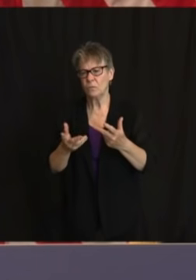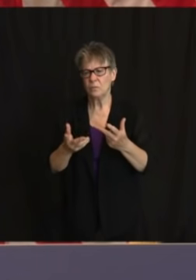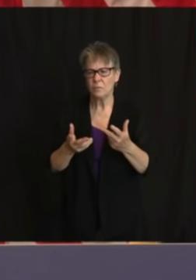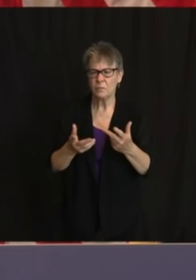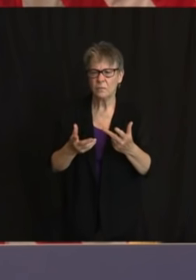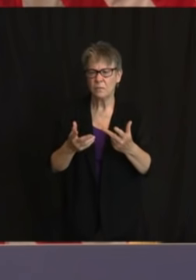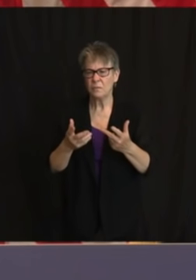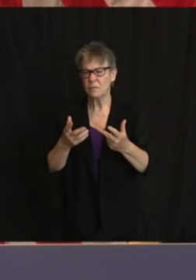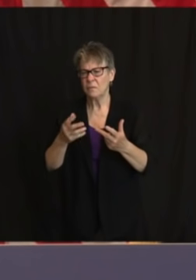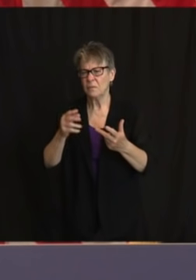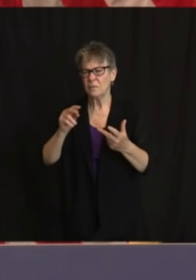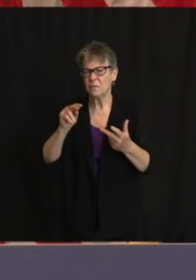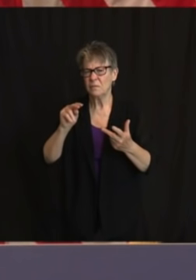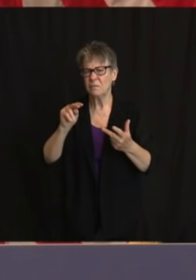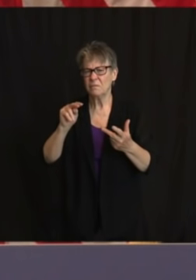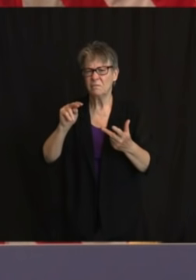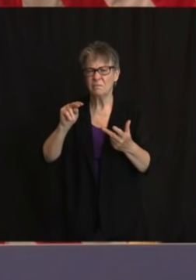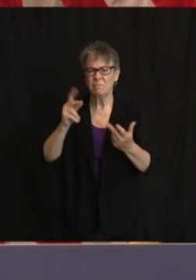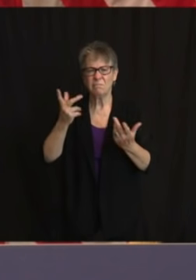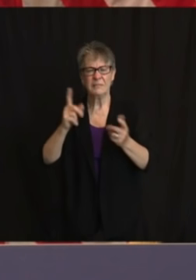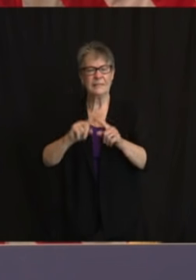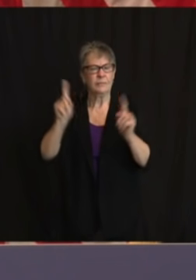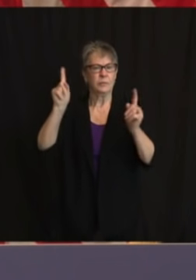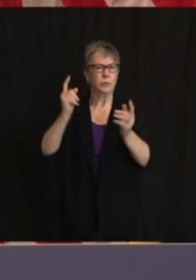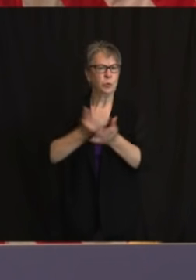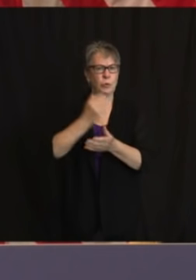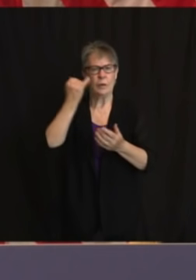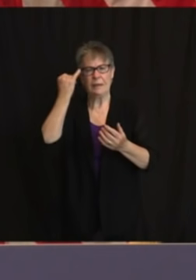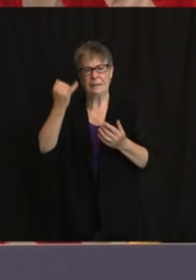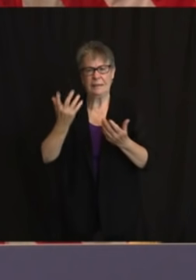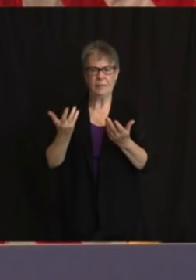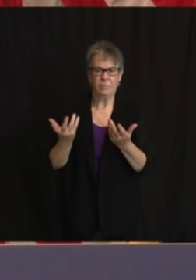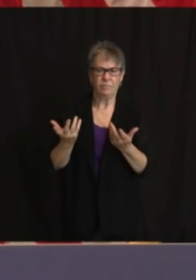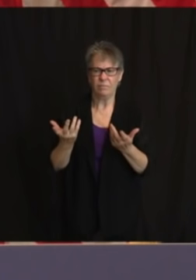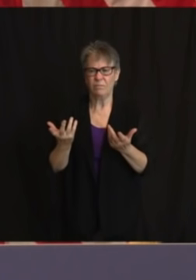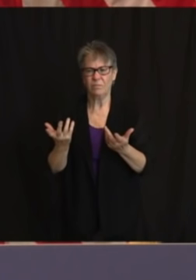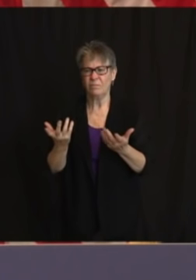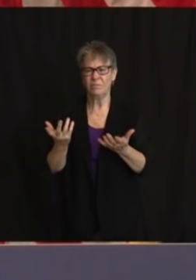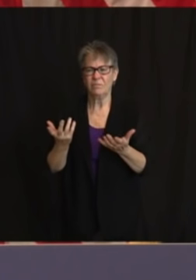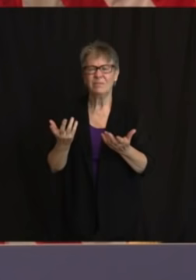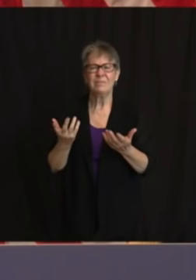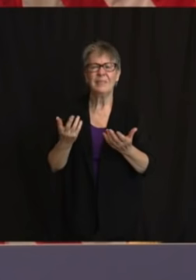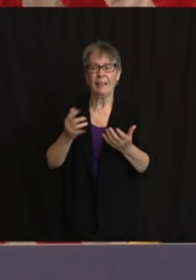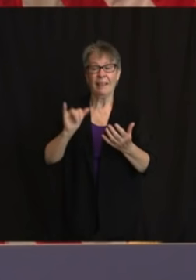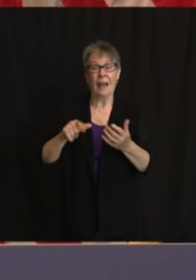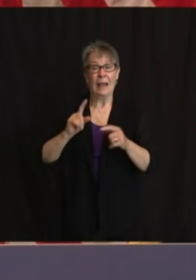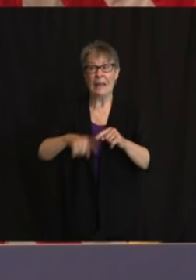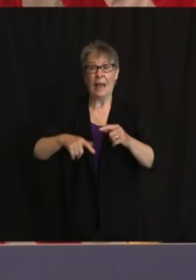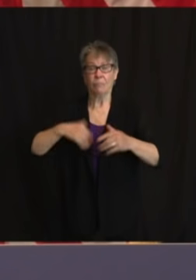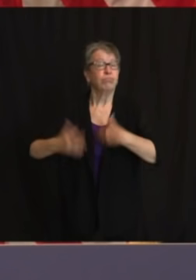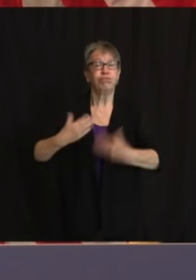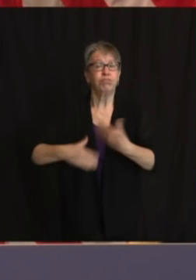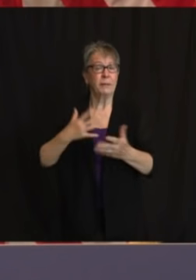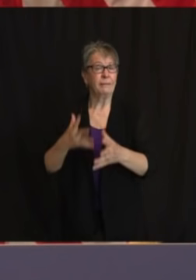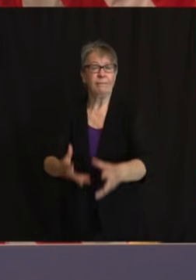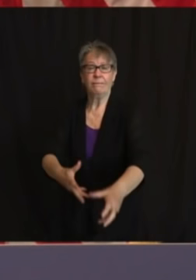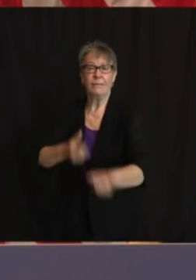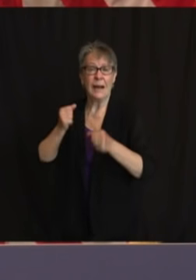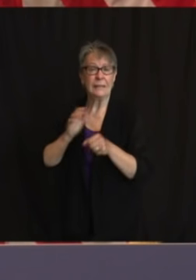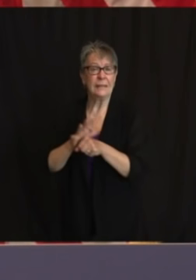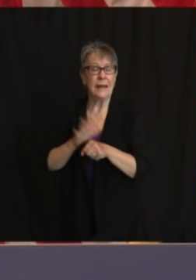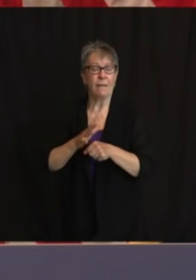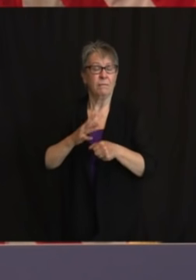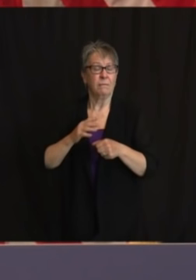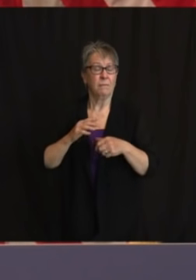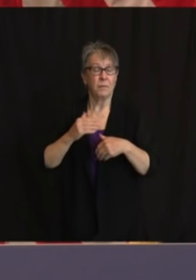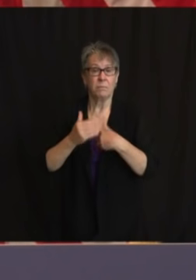can't possibly execute on it fast enough to deal with the crisis before us. So,